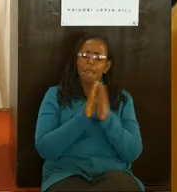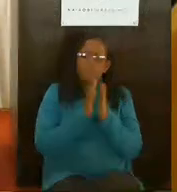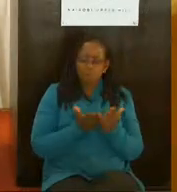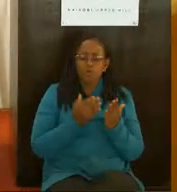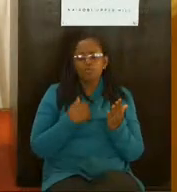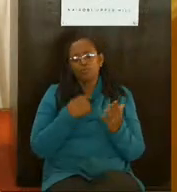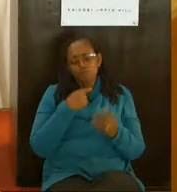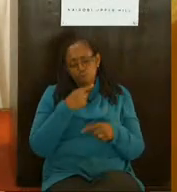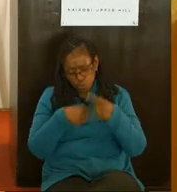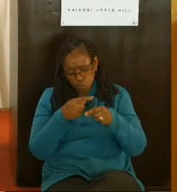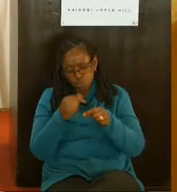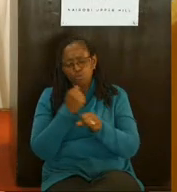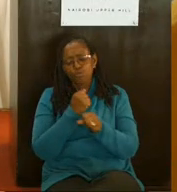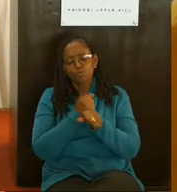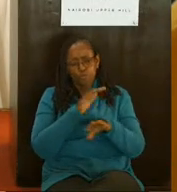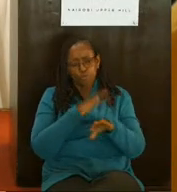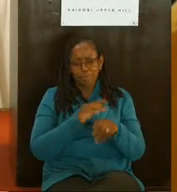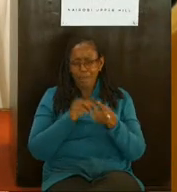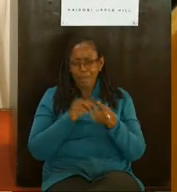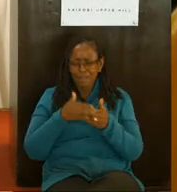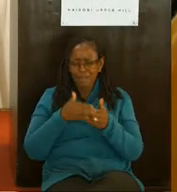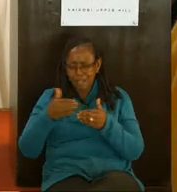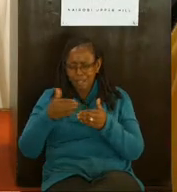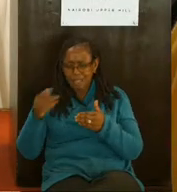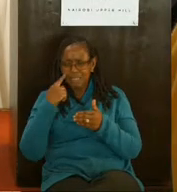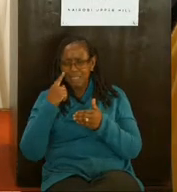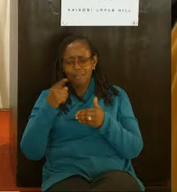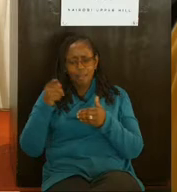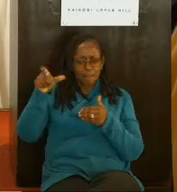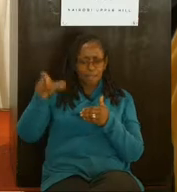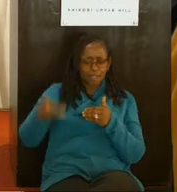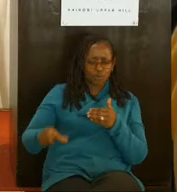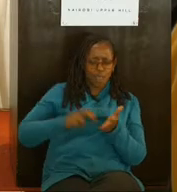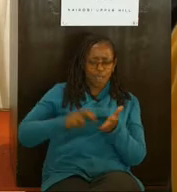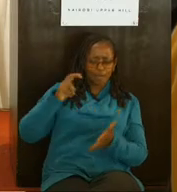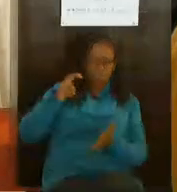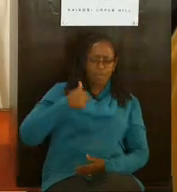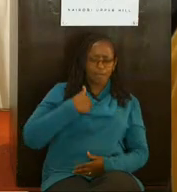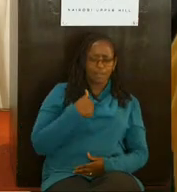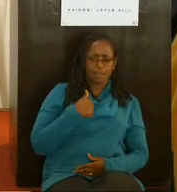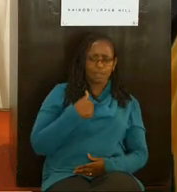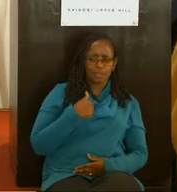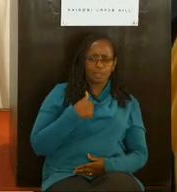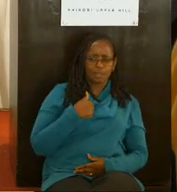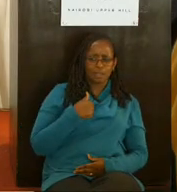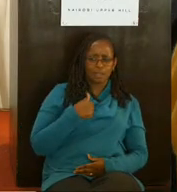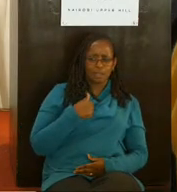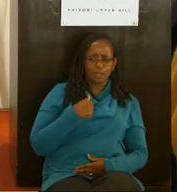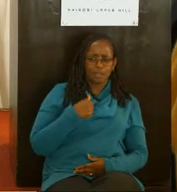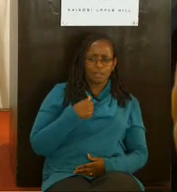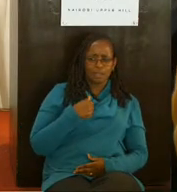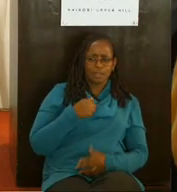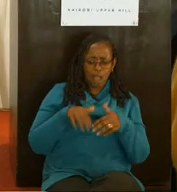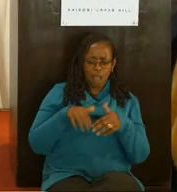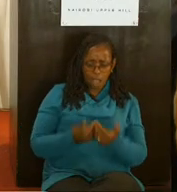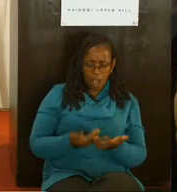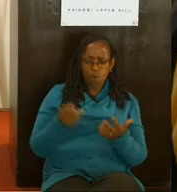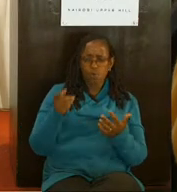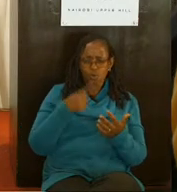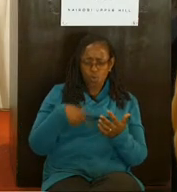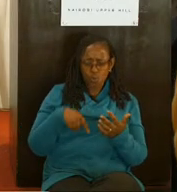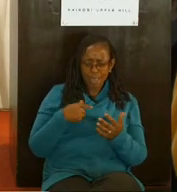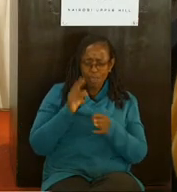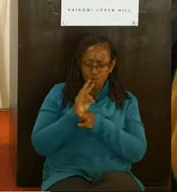it reaches a point to realize this person seems to be taking advantage of me how then do we imply this